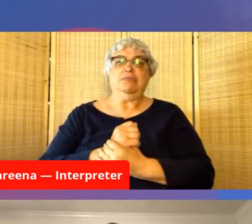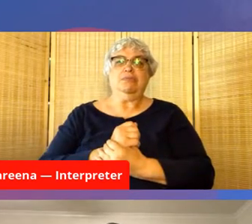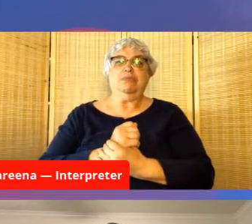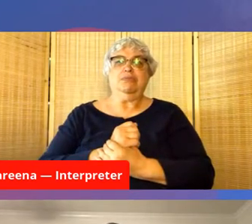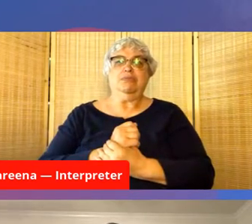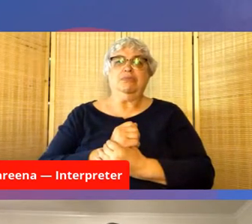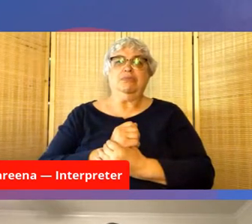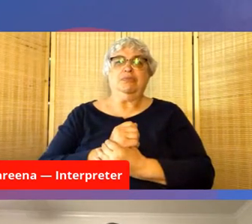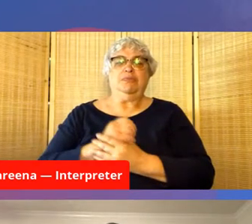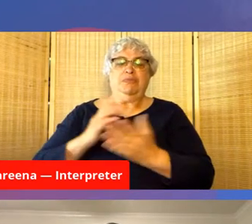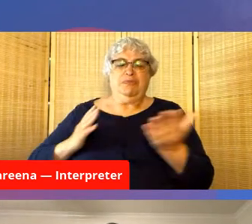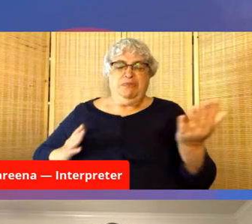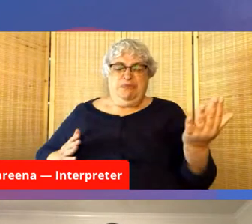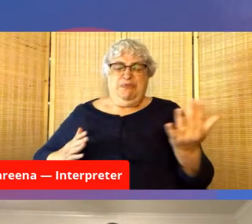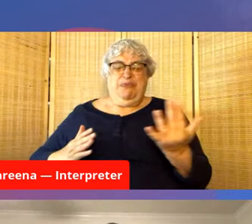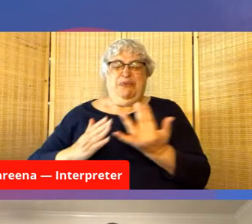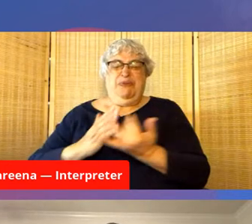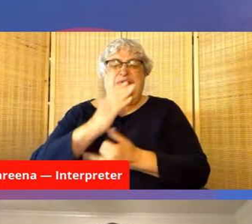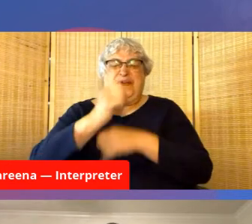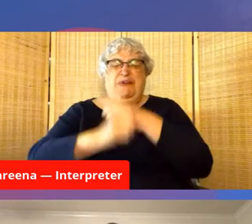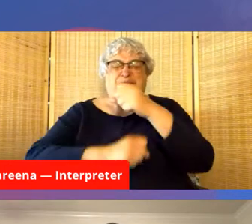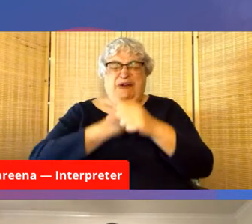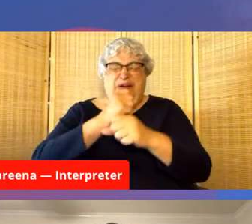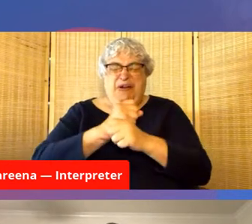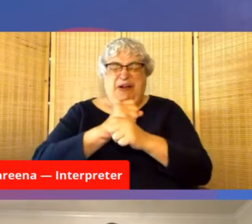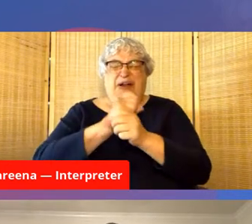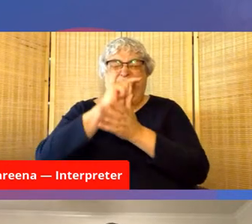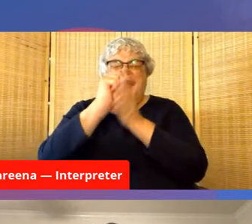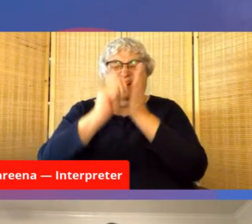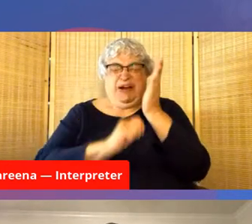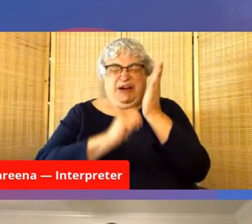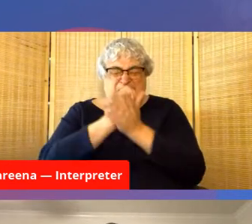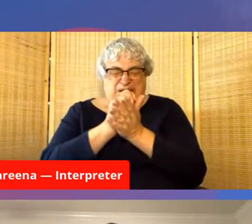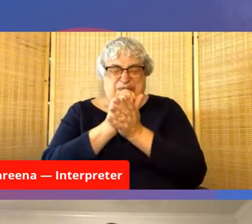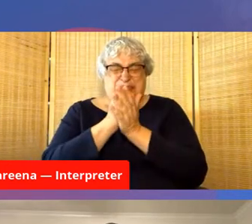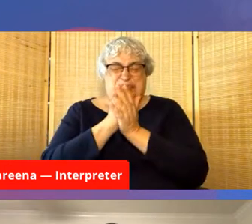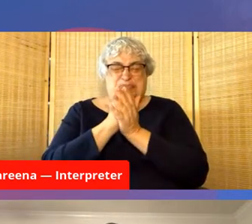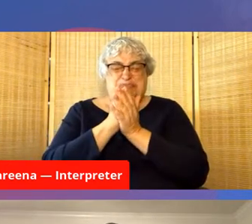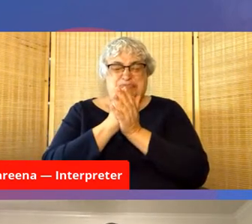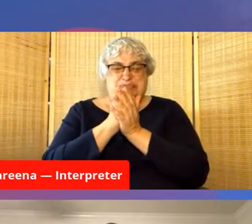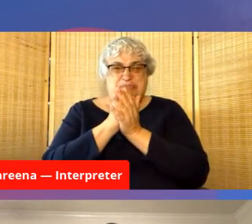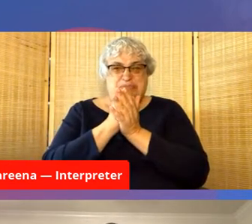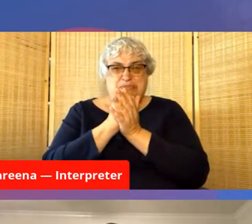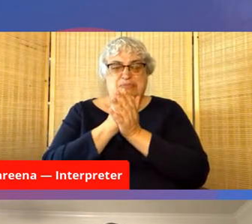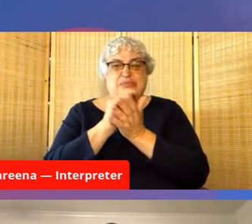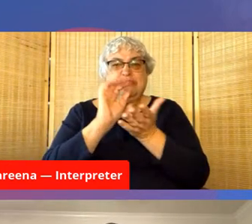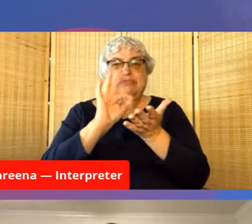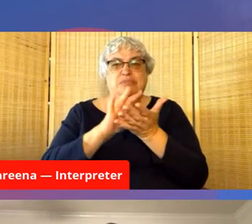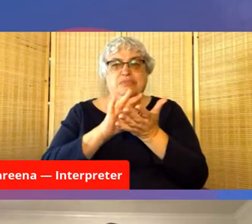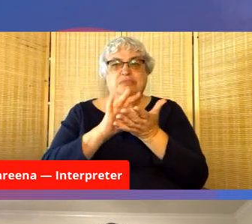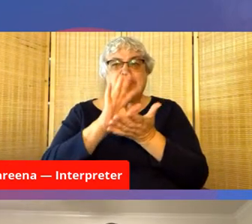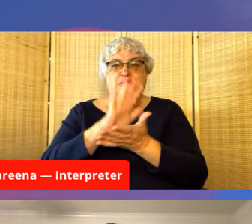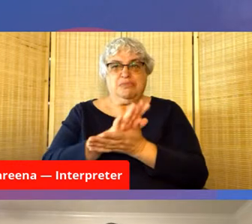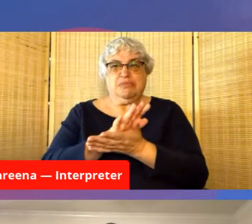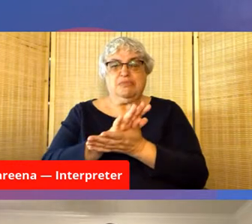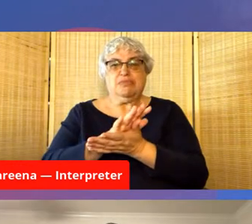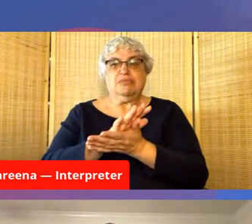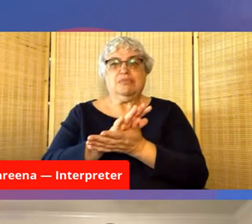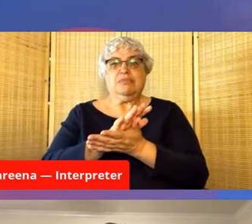throughout all these years and centuries, there have been documented